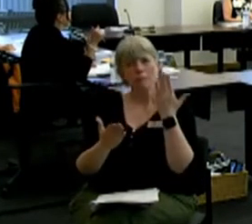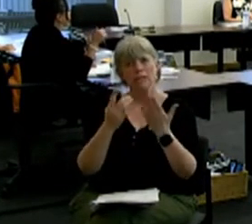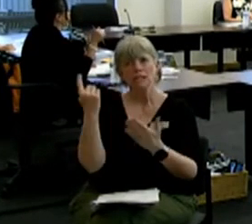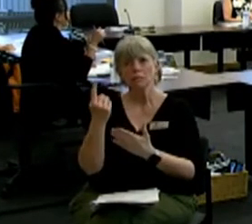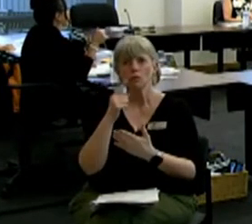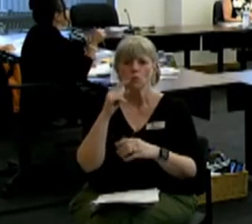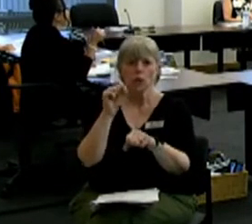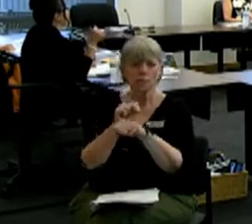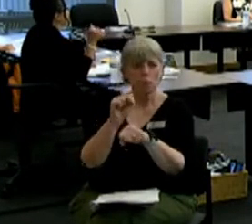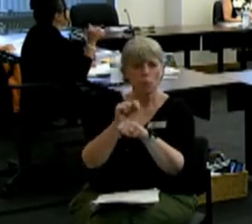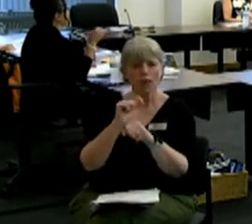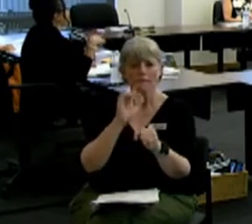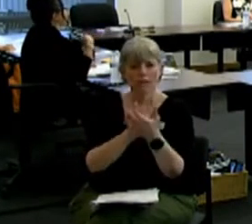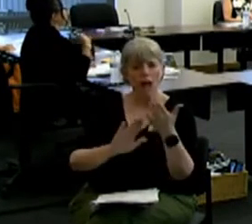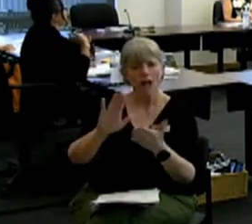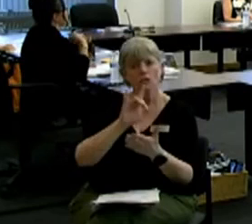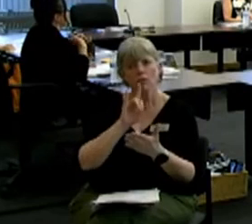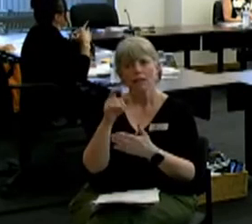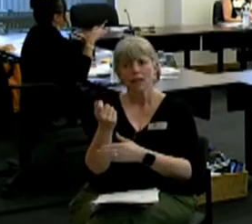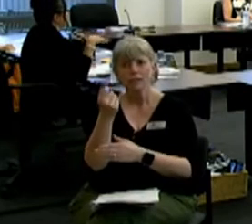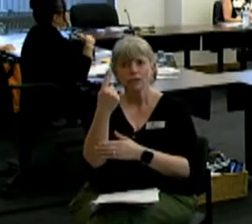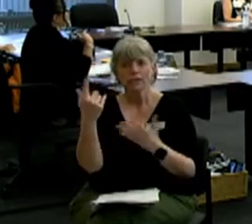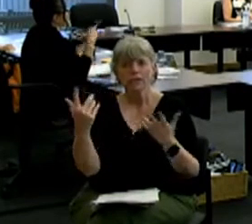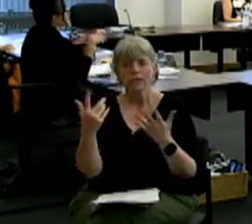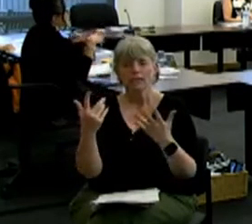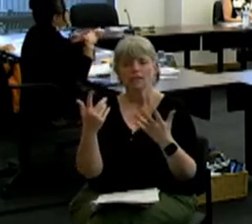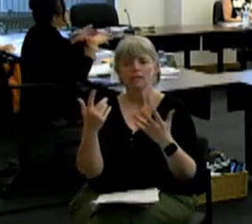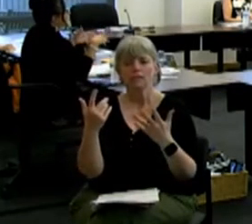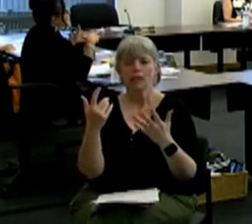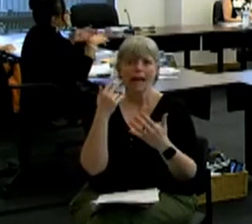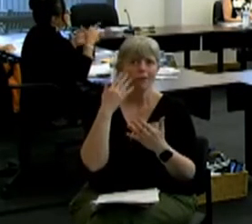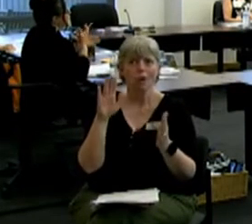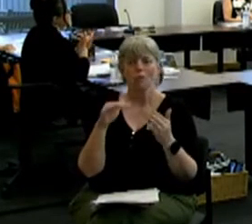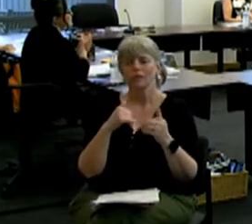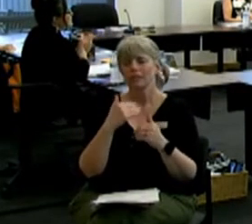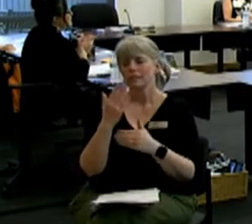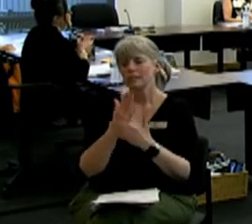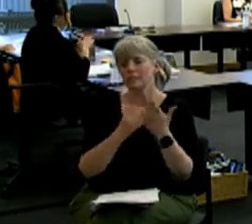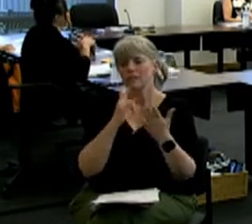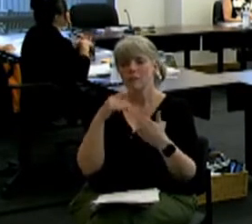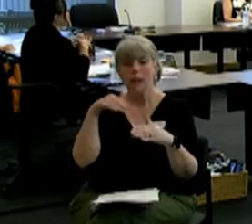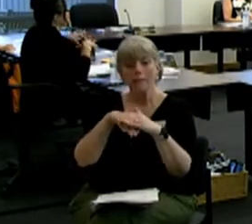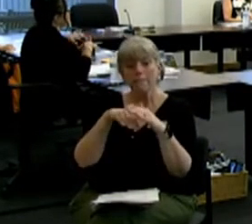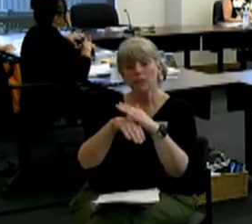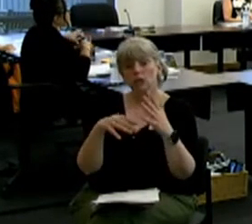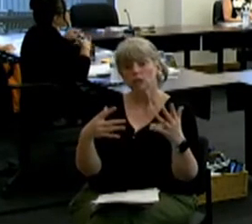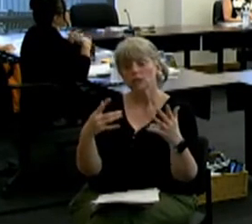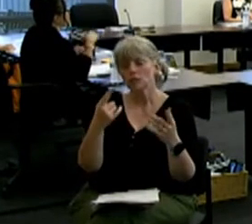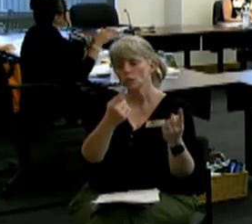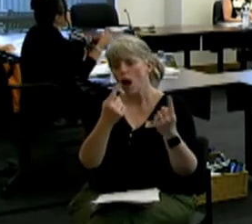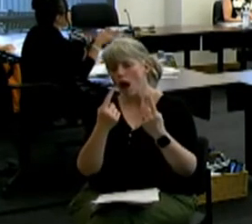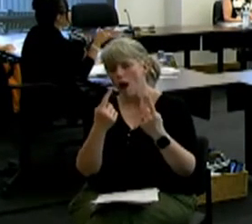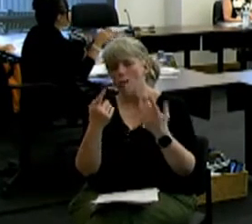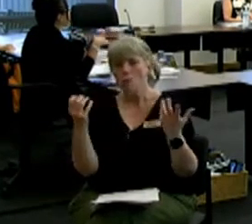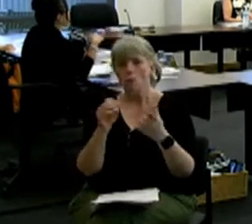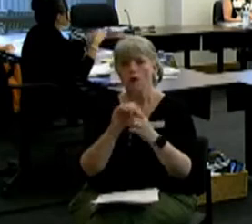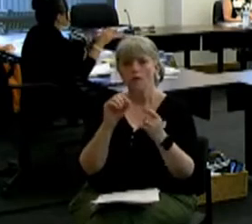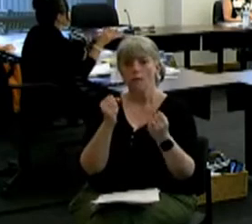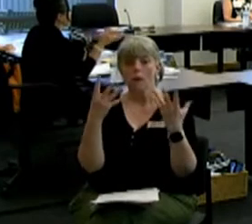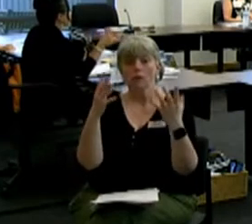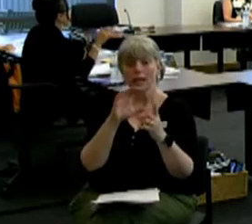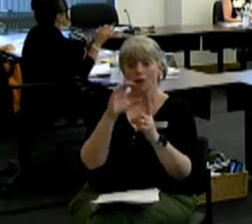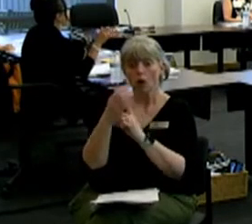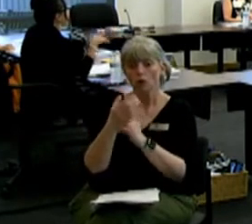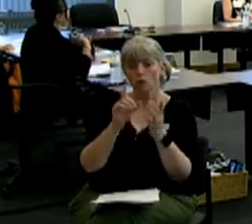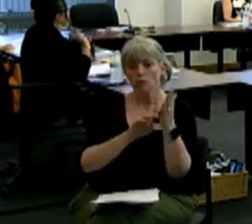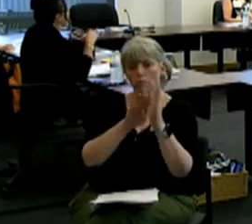an employee of the college that really understands, you know, like, I don't know, somebody from admissions maybe, you know, to come out there, or from the